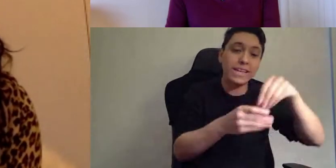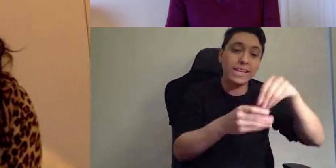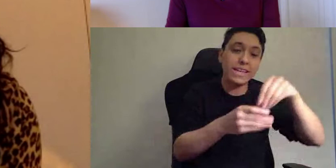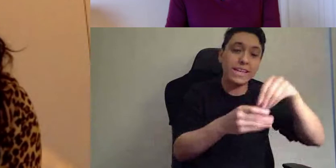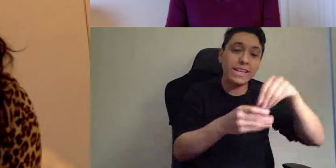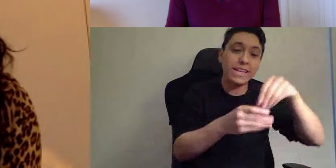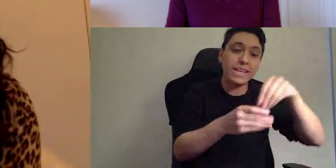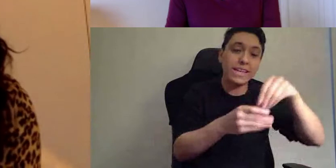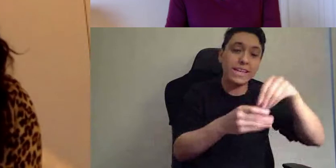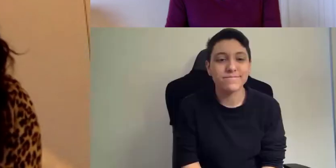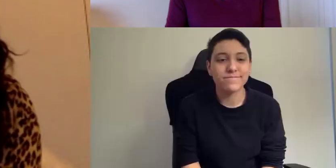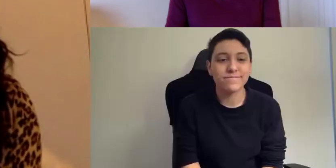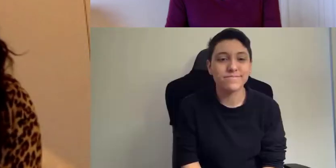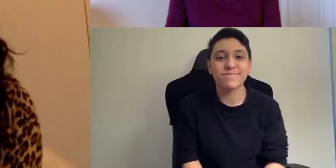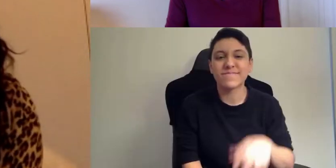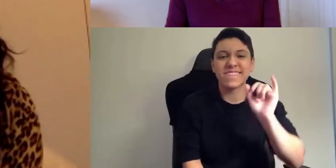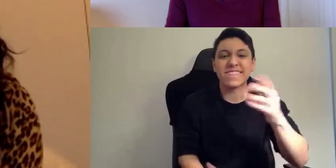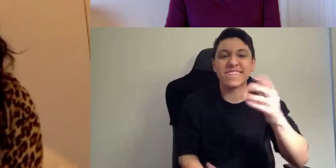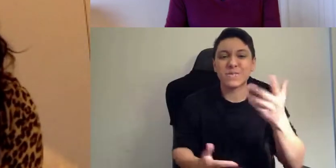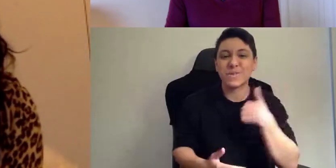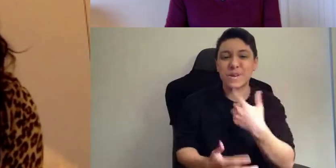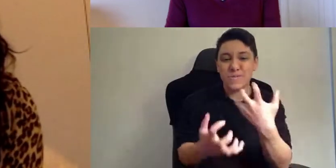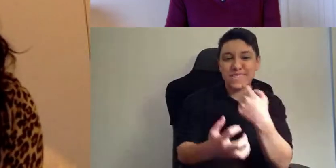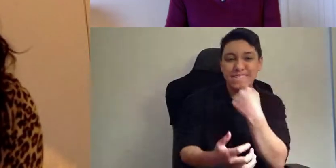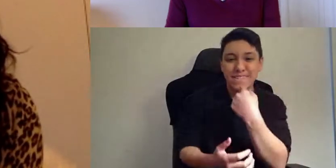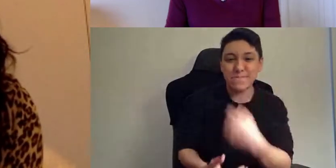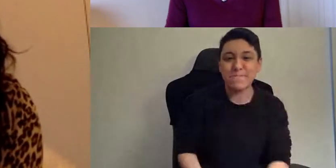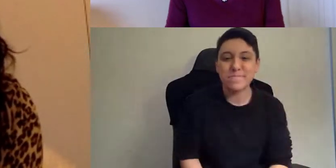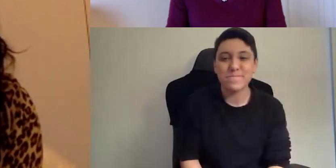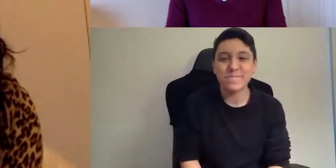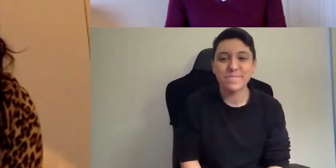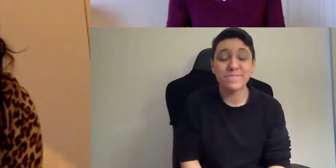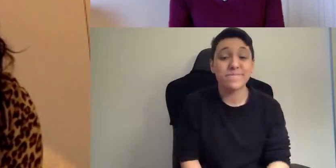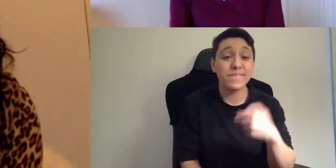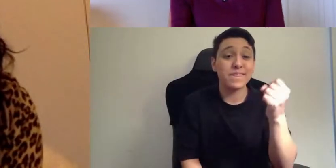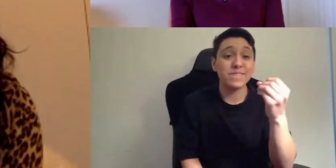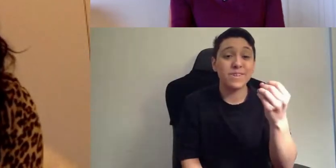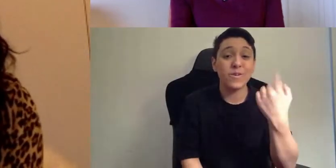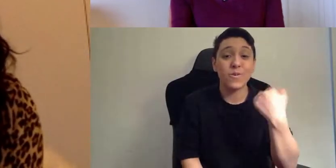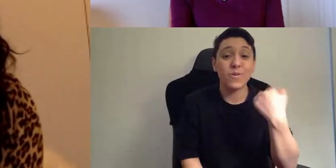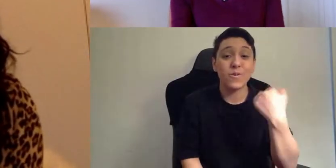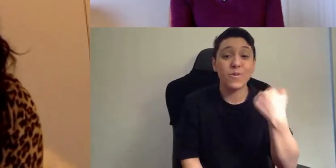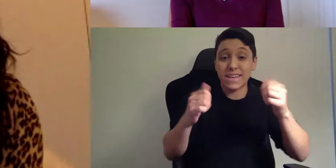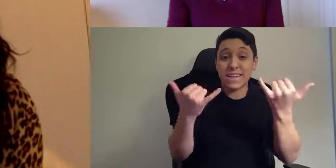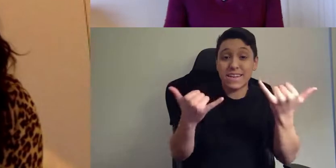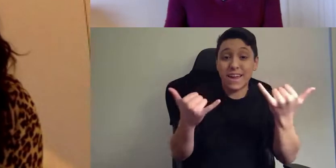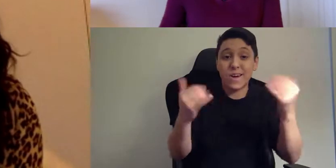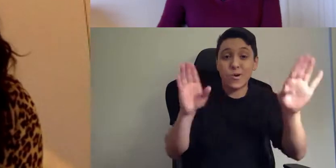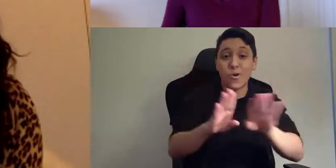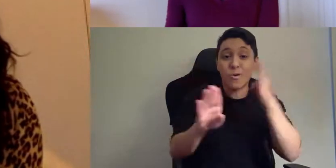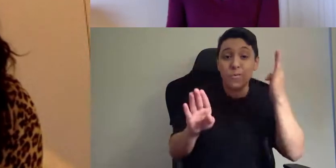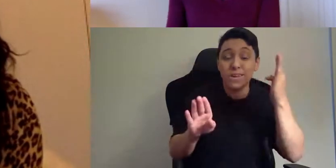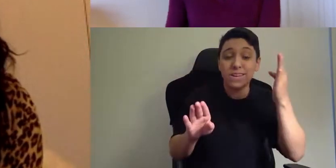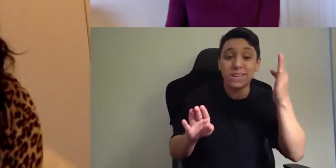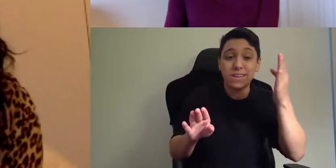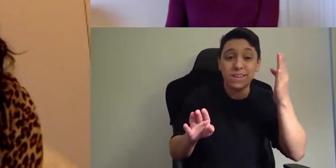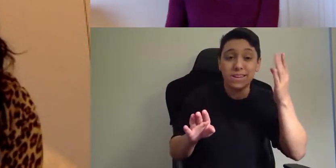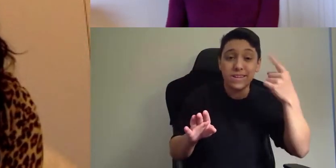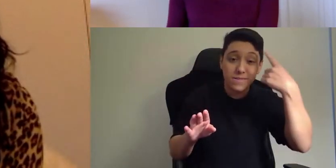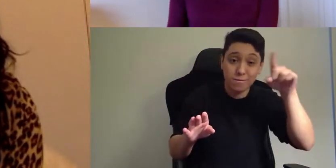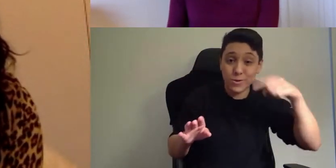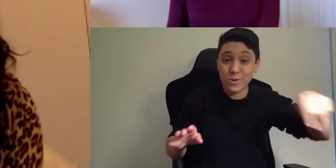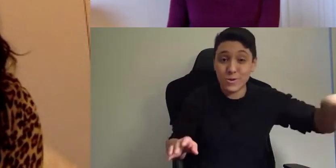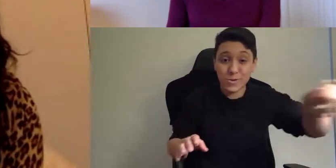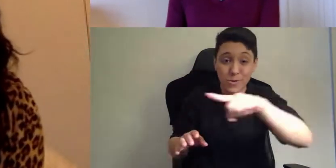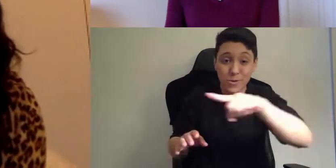I think that's what I want to say. And so I think we now we can open it up to y'all and hear